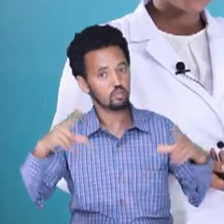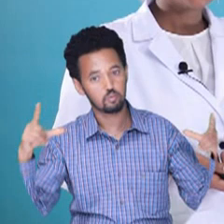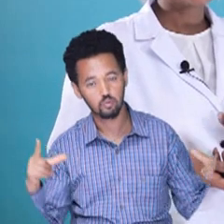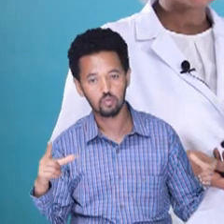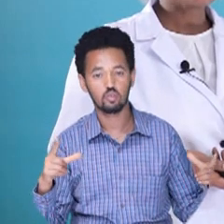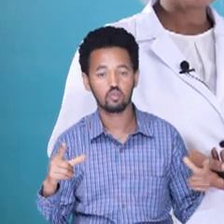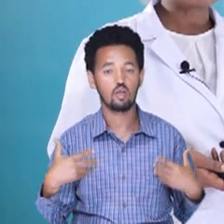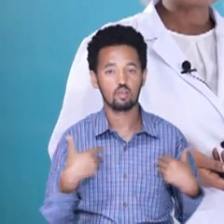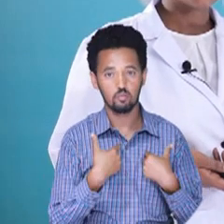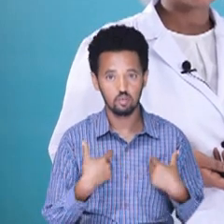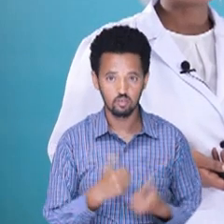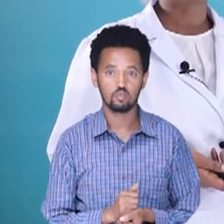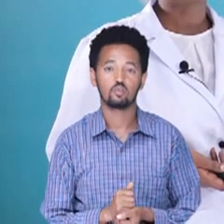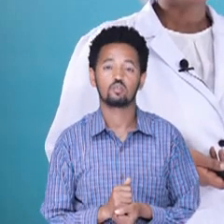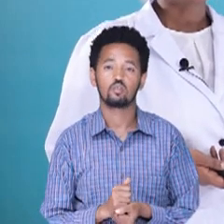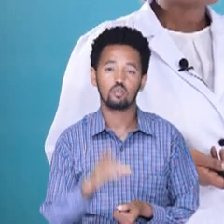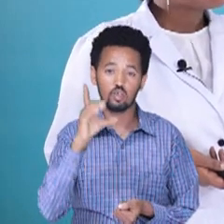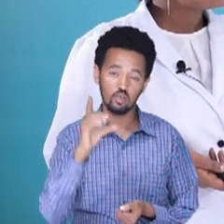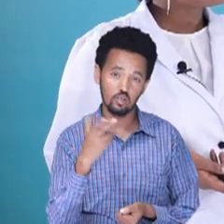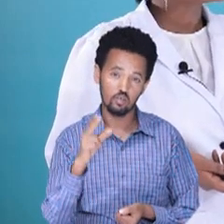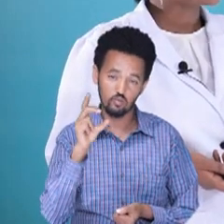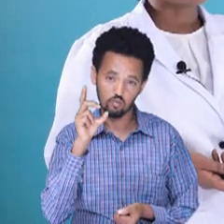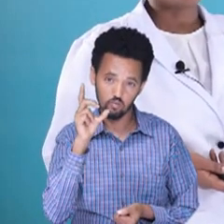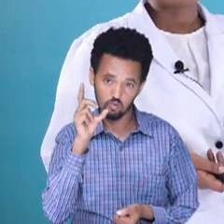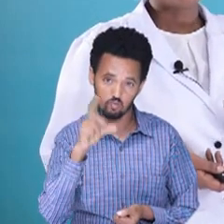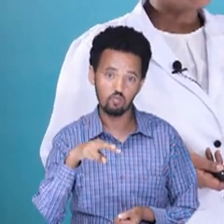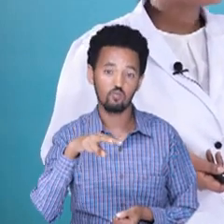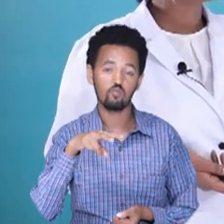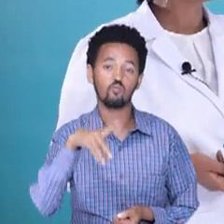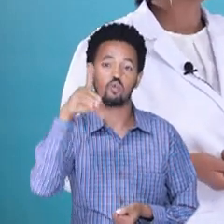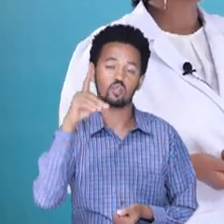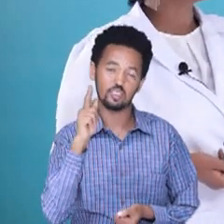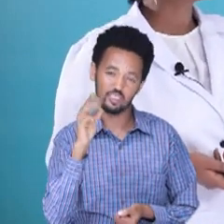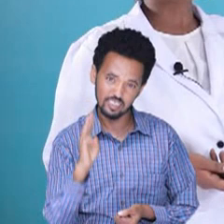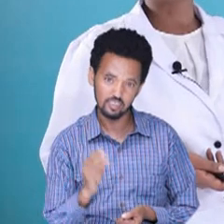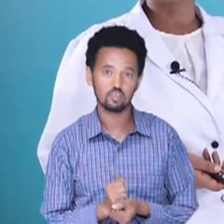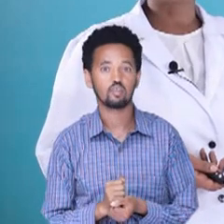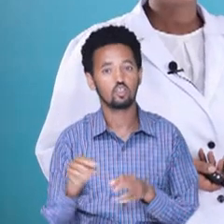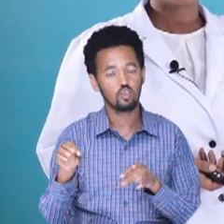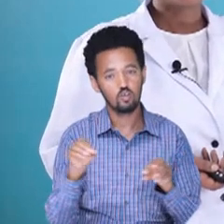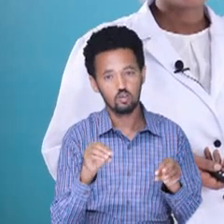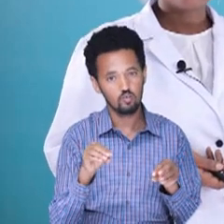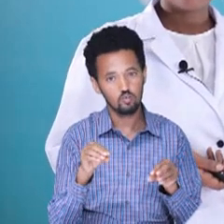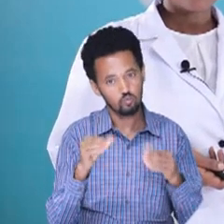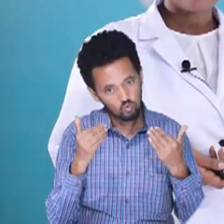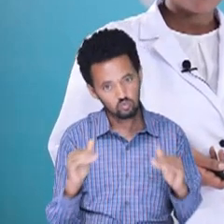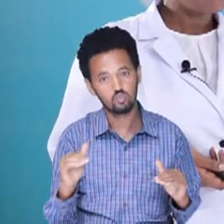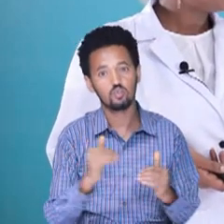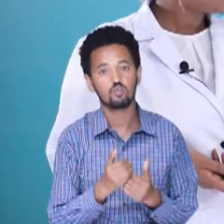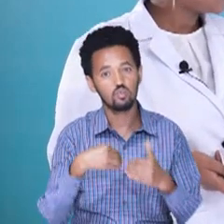animals like carnivores and omnivorous animal, herbivorous animal, mostly found in